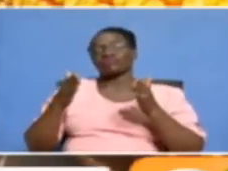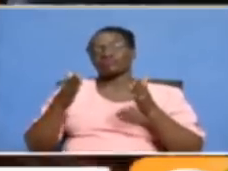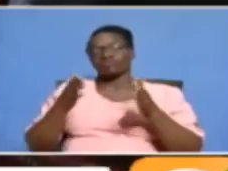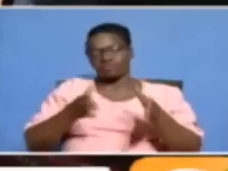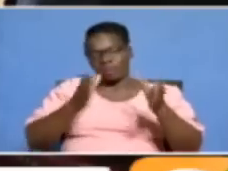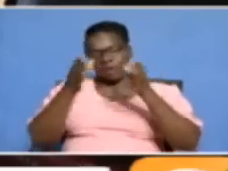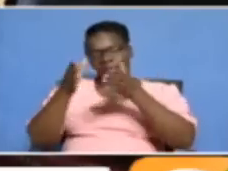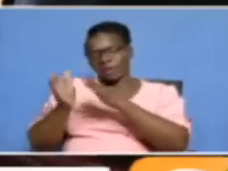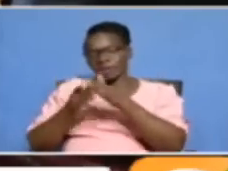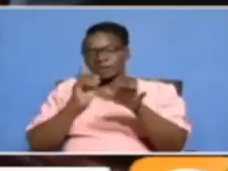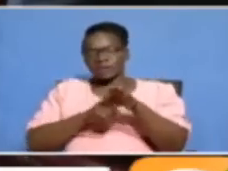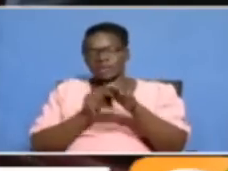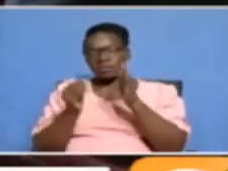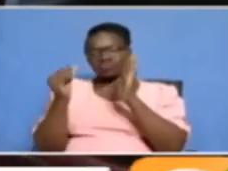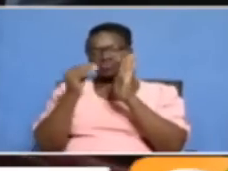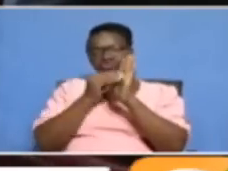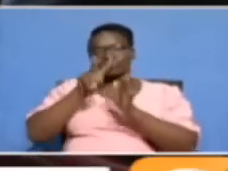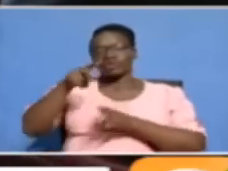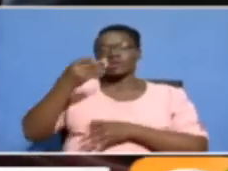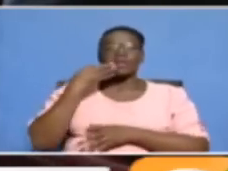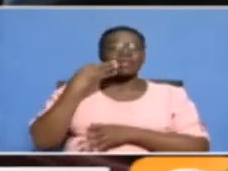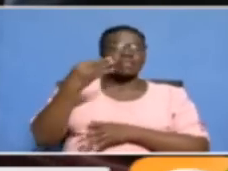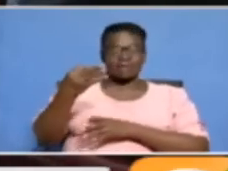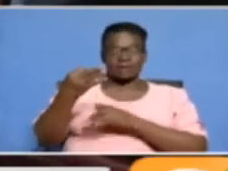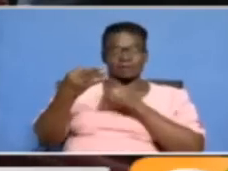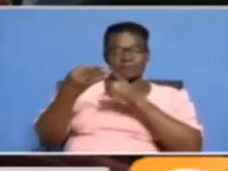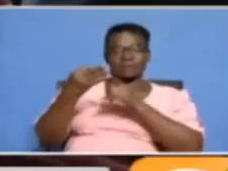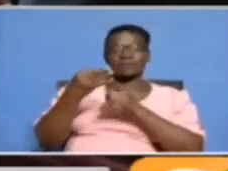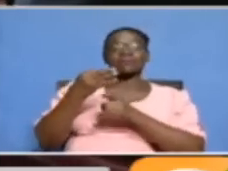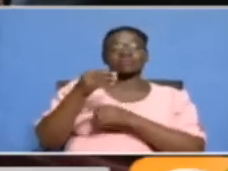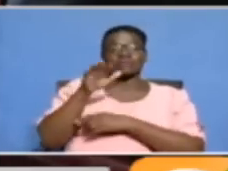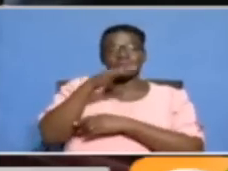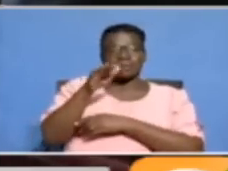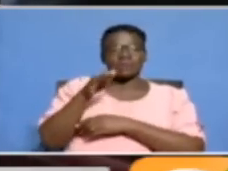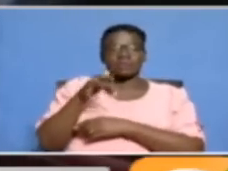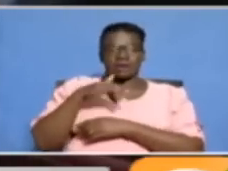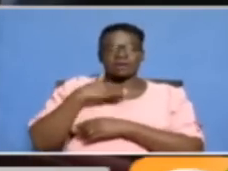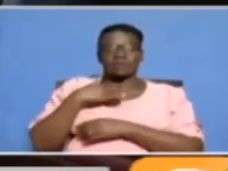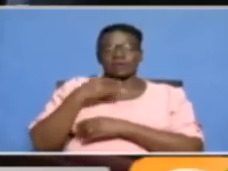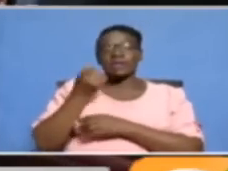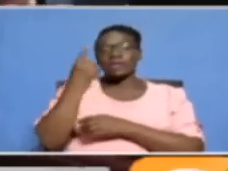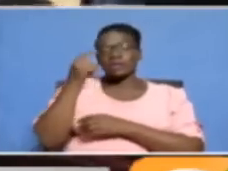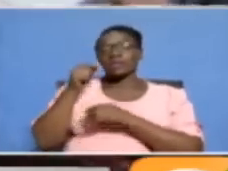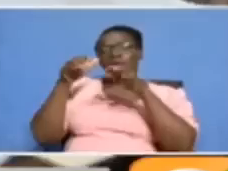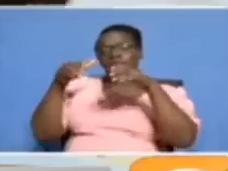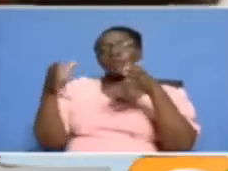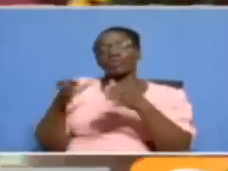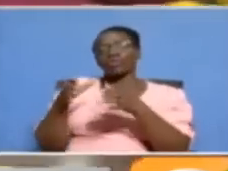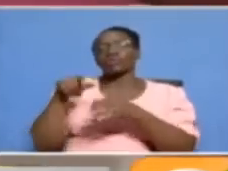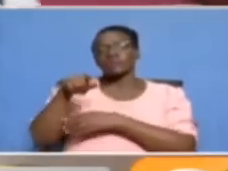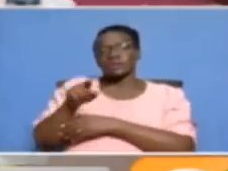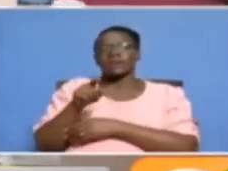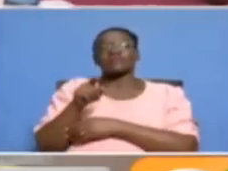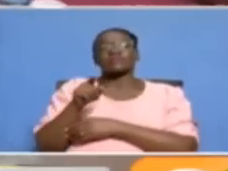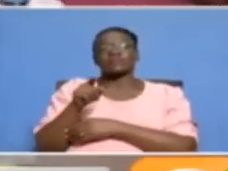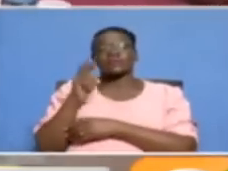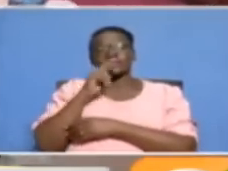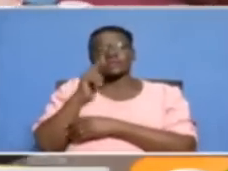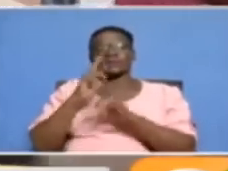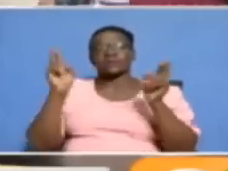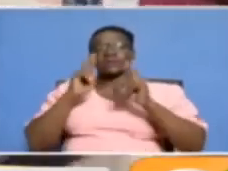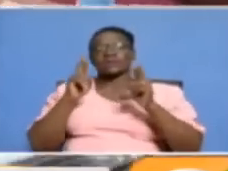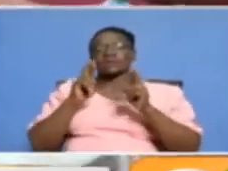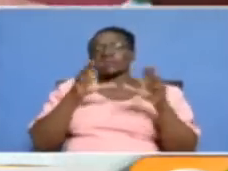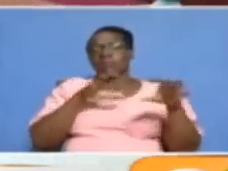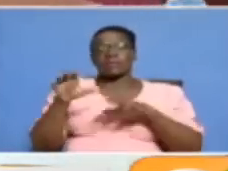the 2,300 shillings price, the cabinet was reportedly wary of traders who would take advantage of the readily available market at